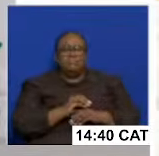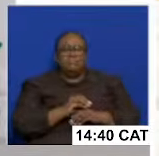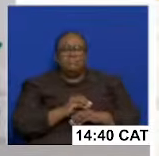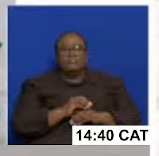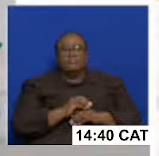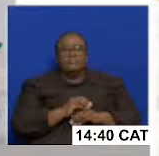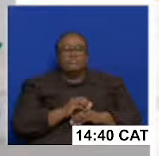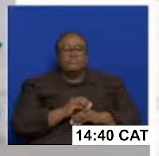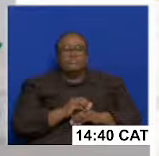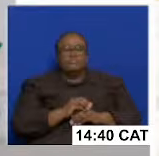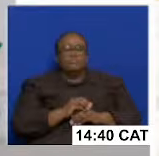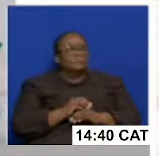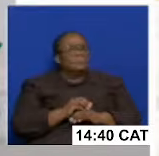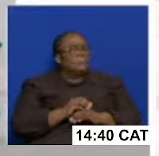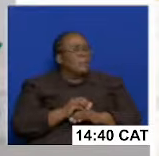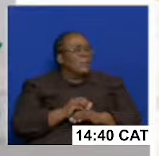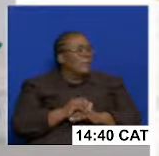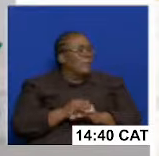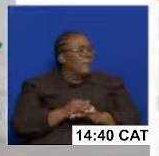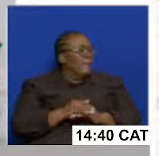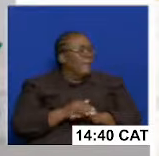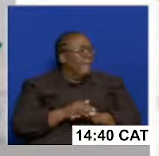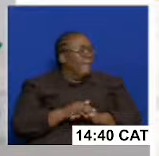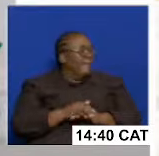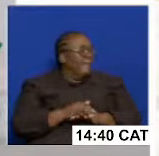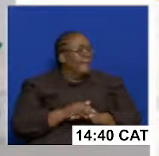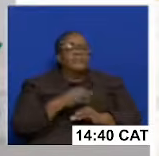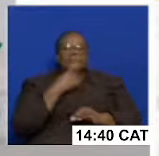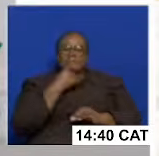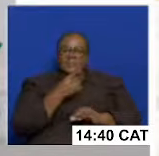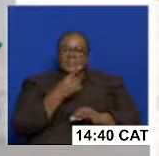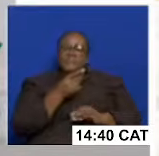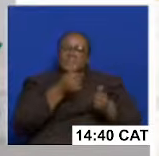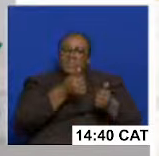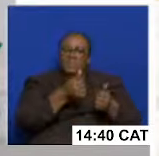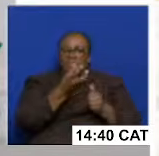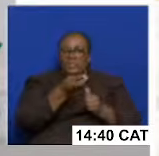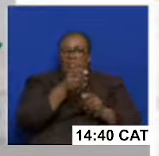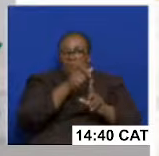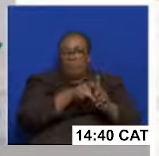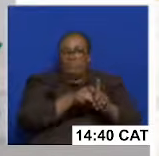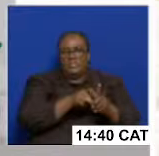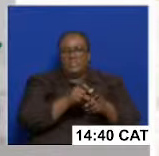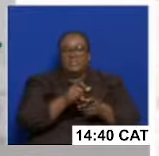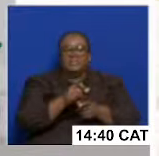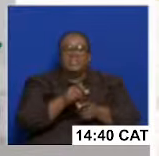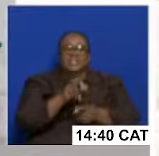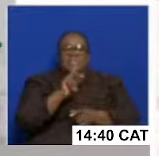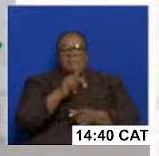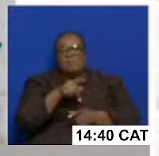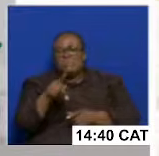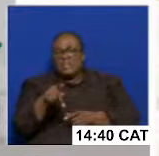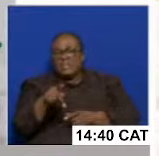you're saying there's no harm in having somebody at DPP as well? How do we read those two messages together?